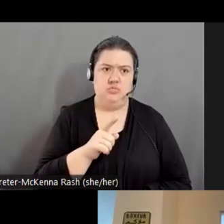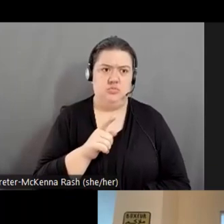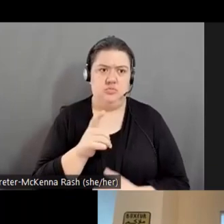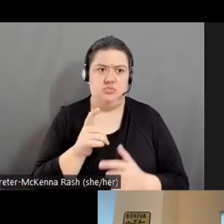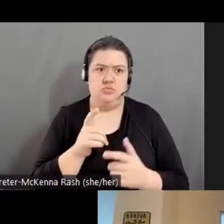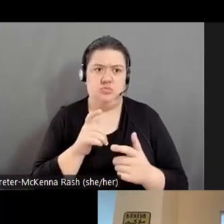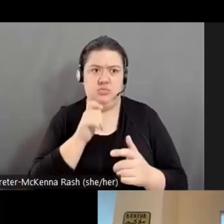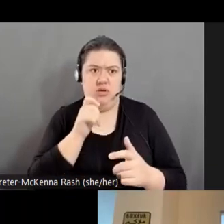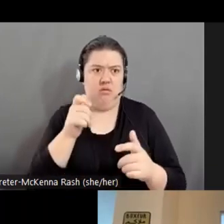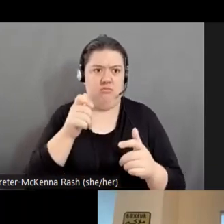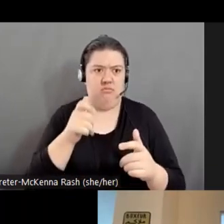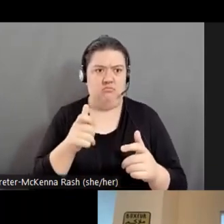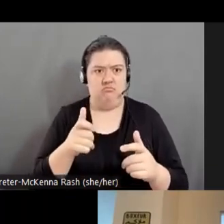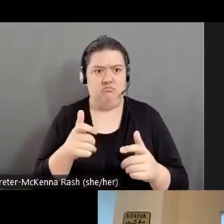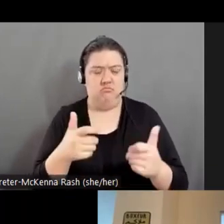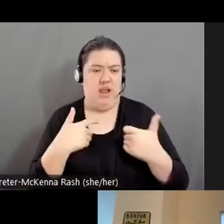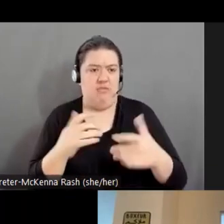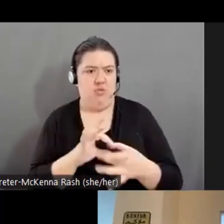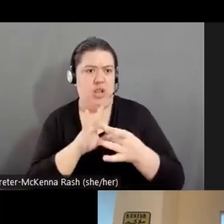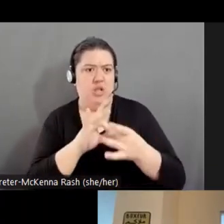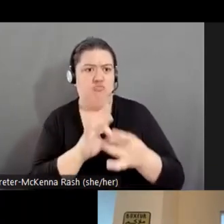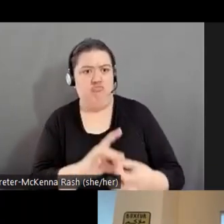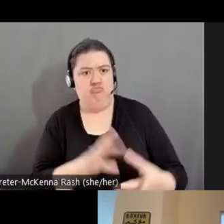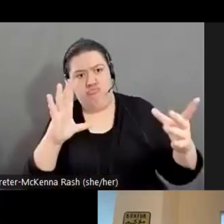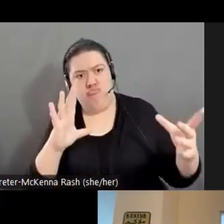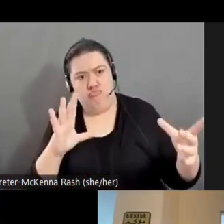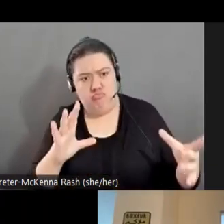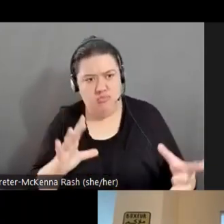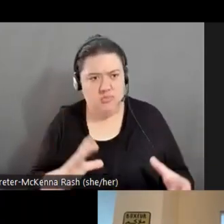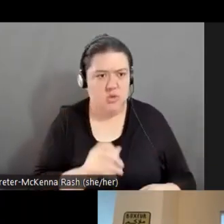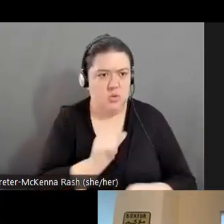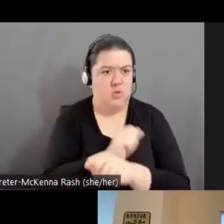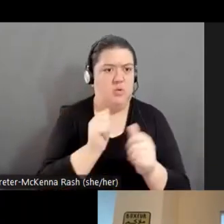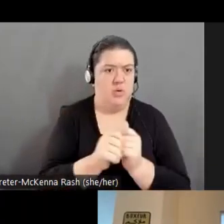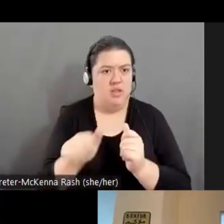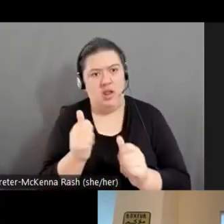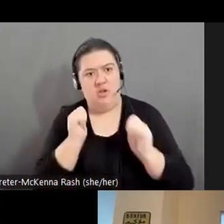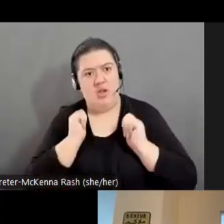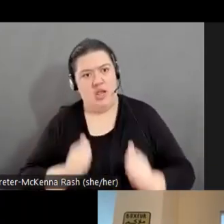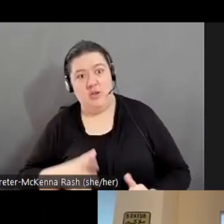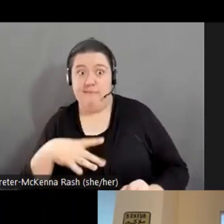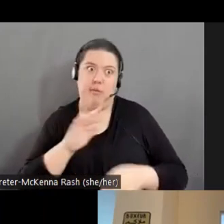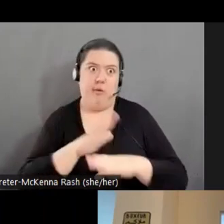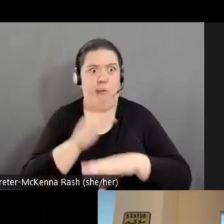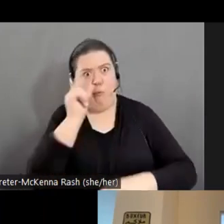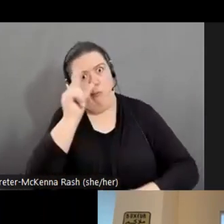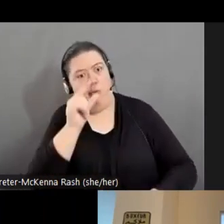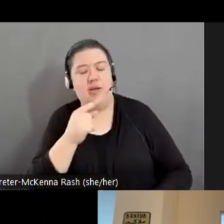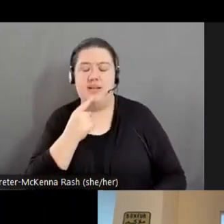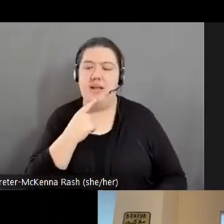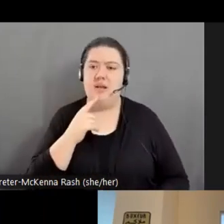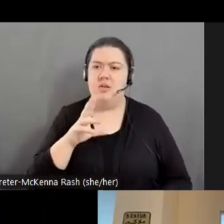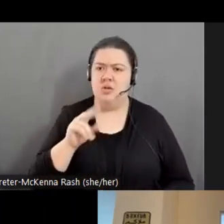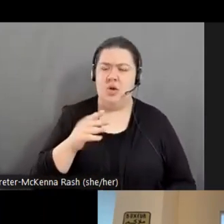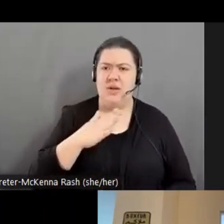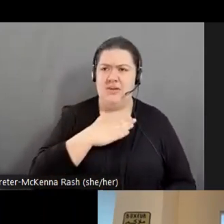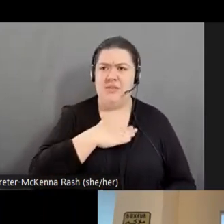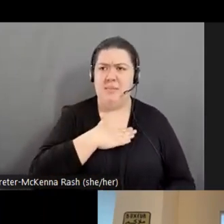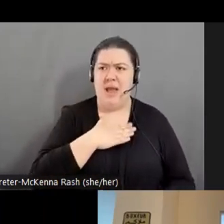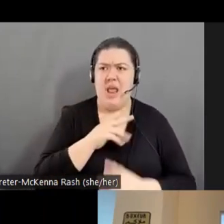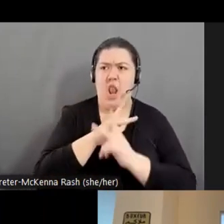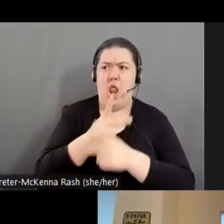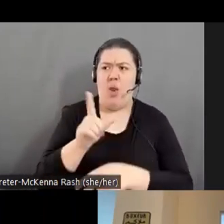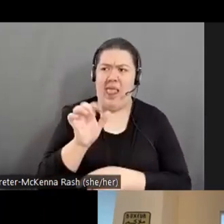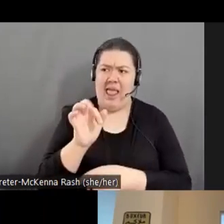aren't your relationship fell apart and you were working with a different agent. I found that on Google." And you can say, "No, here's my loan labor agreement. That's not